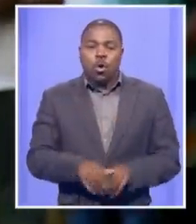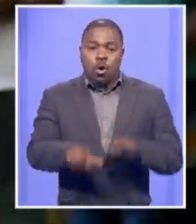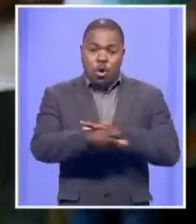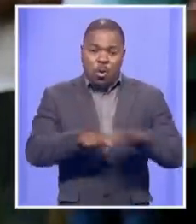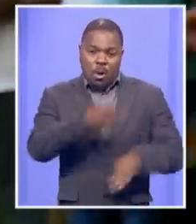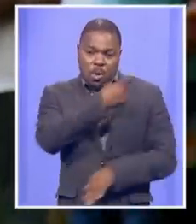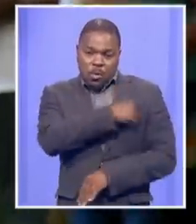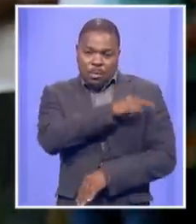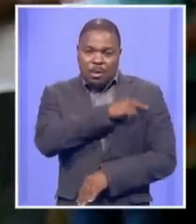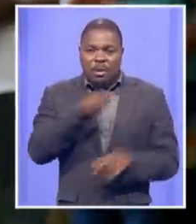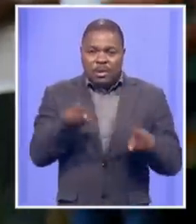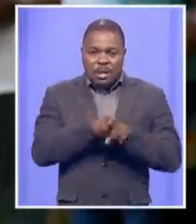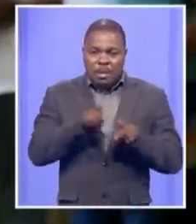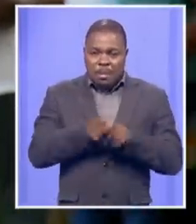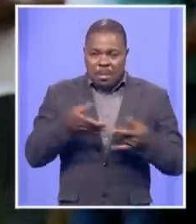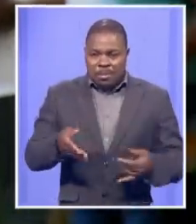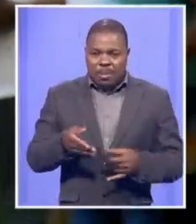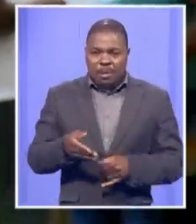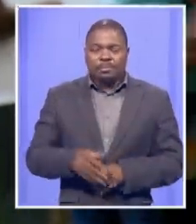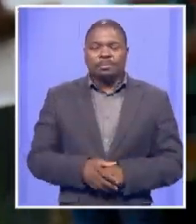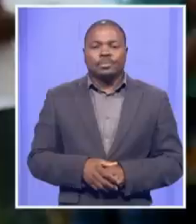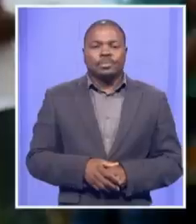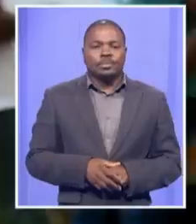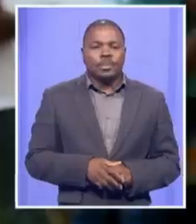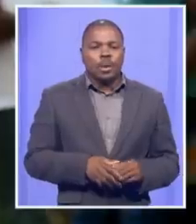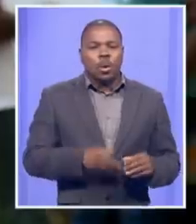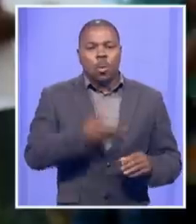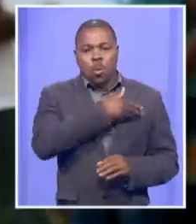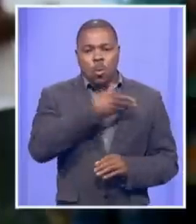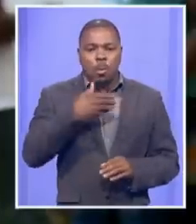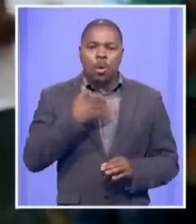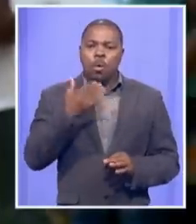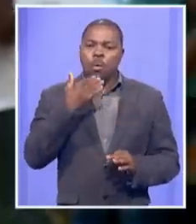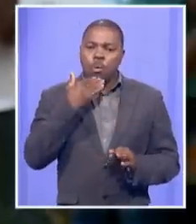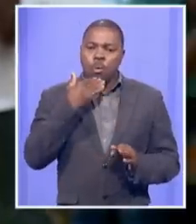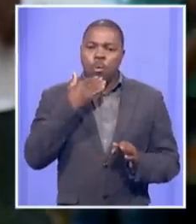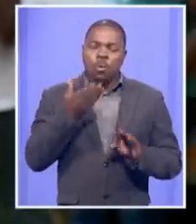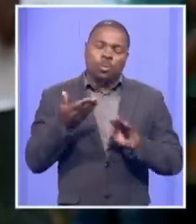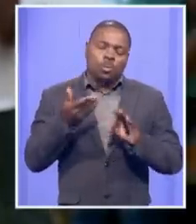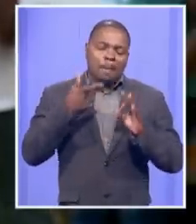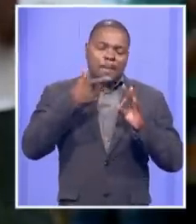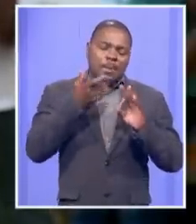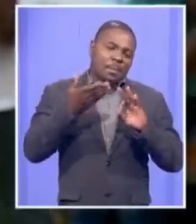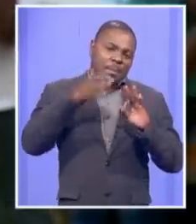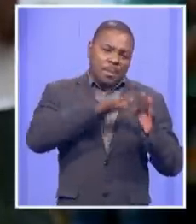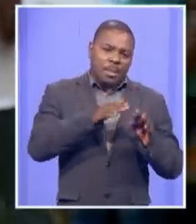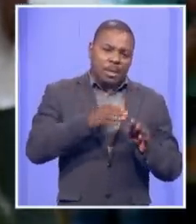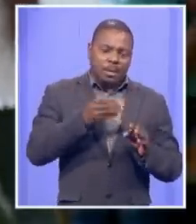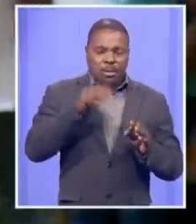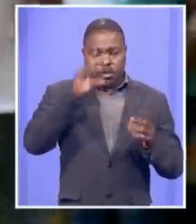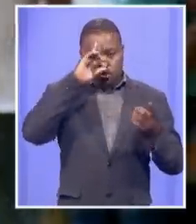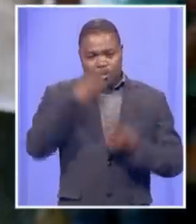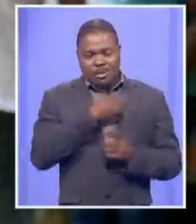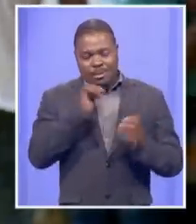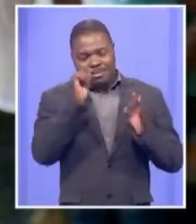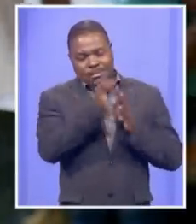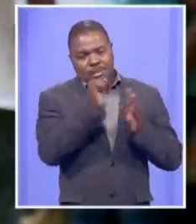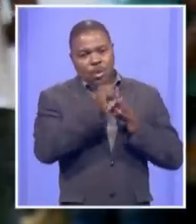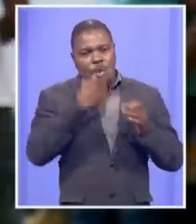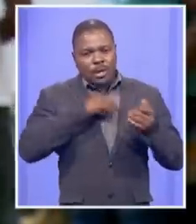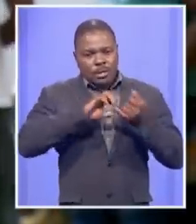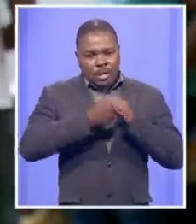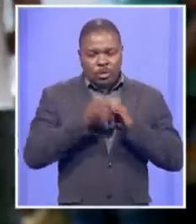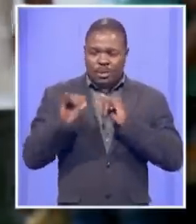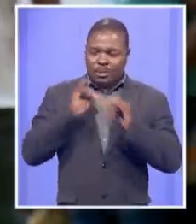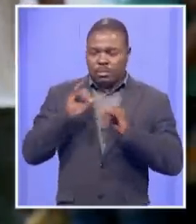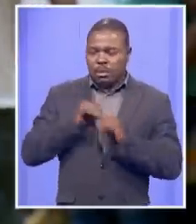also here we have also the daughter of one of the ladies that was shot and killed by these passengers. You know, when trying to speak to her, Desiree,